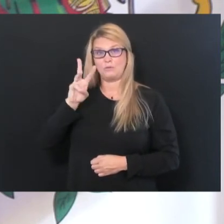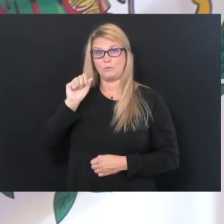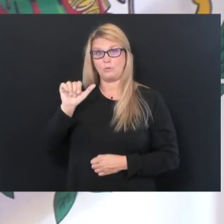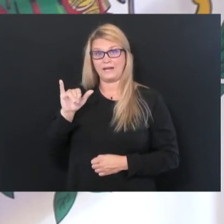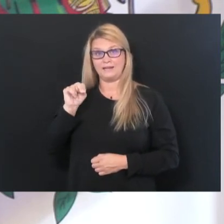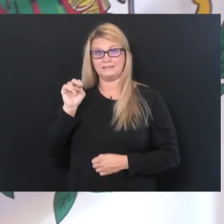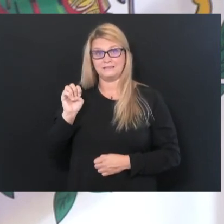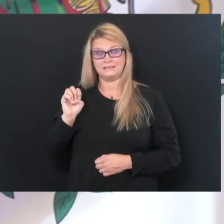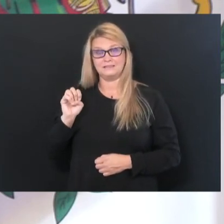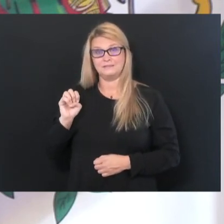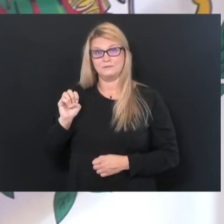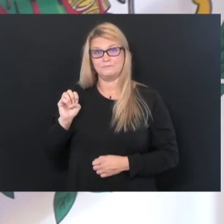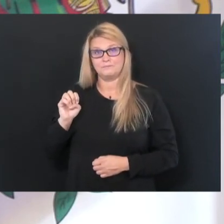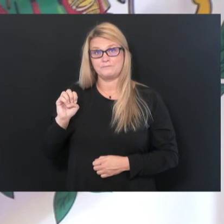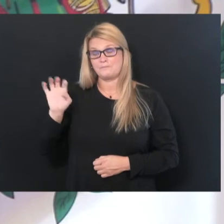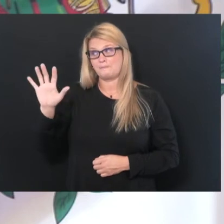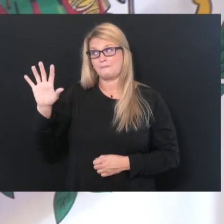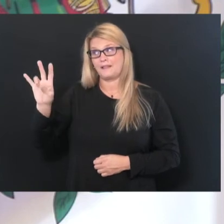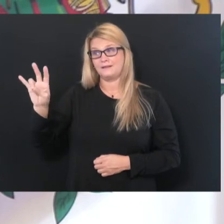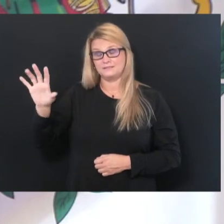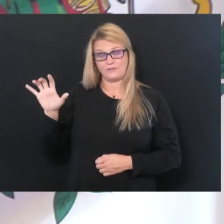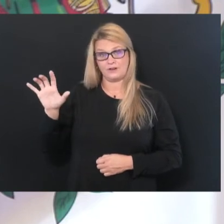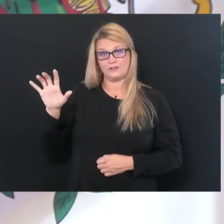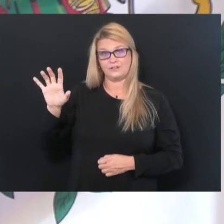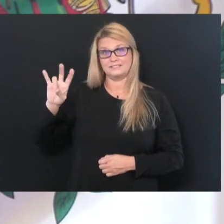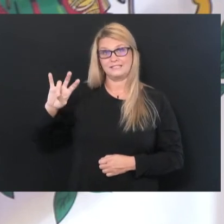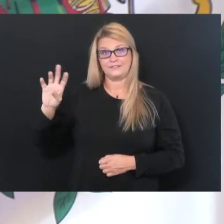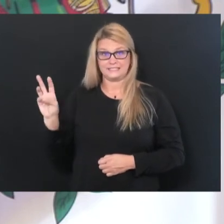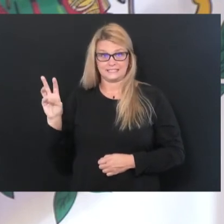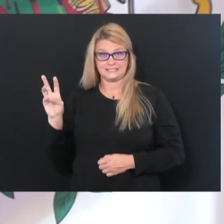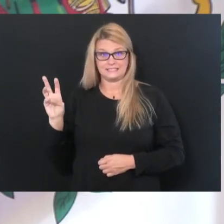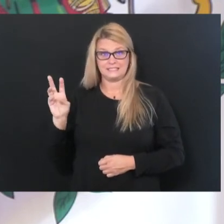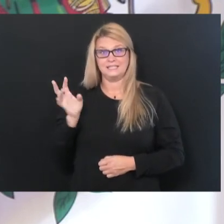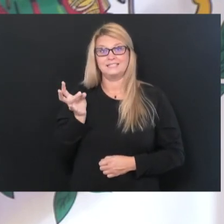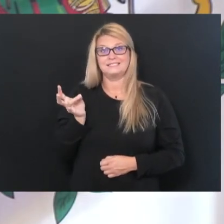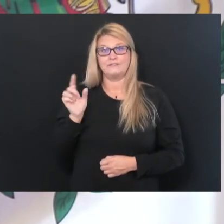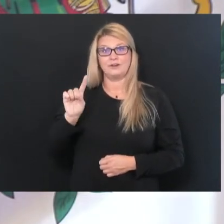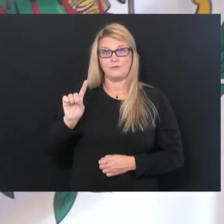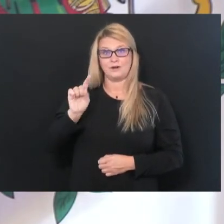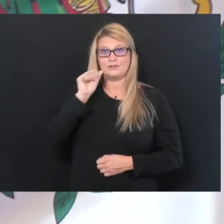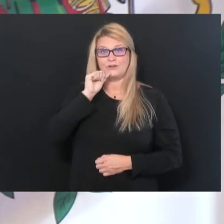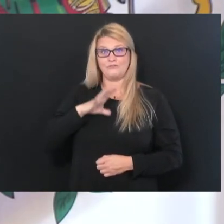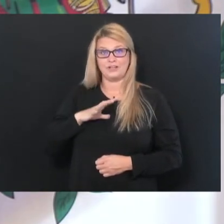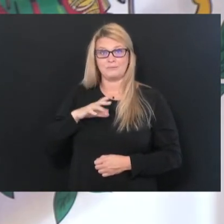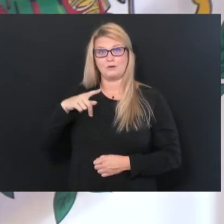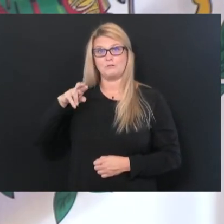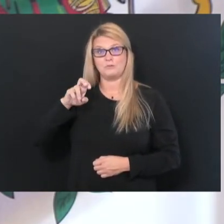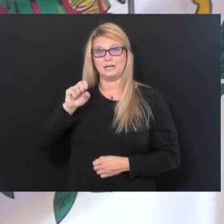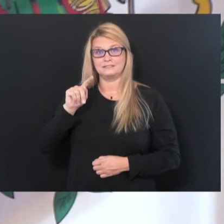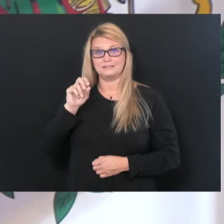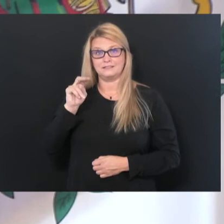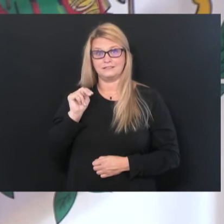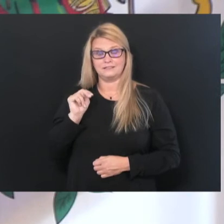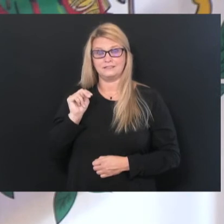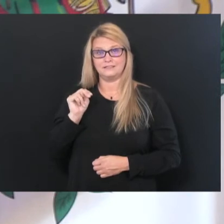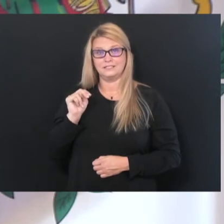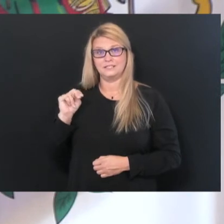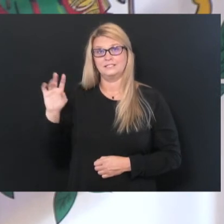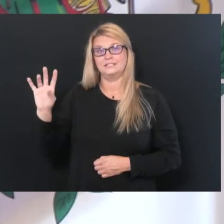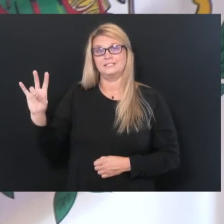County. Our 776th death, a 71-year-old female from Preston County.